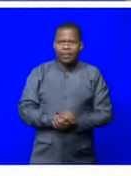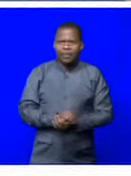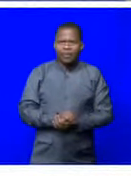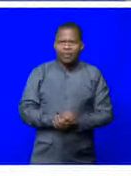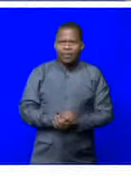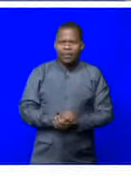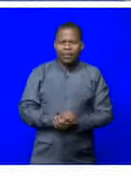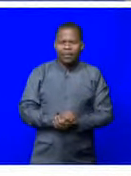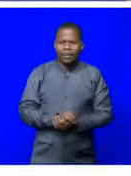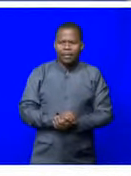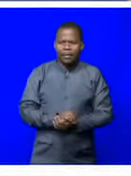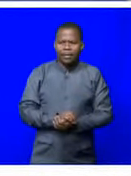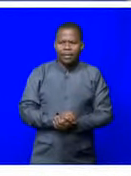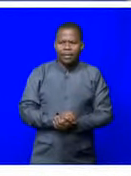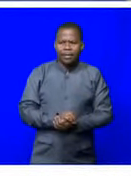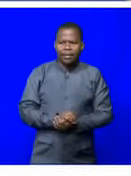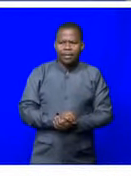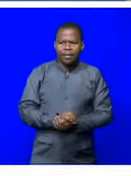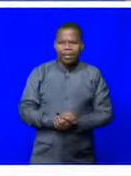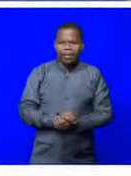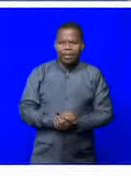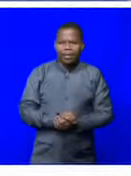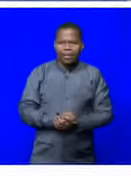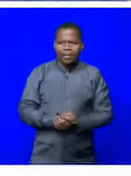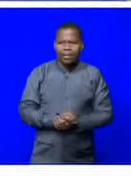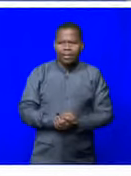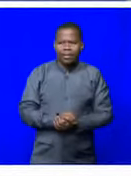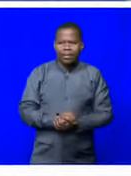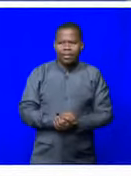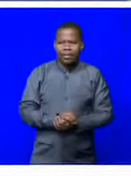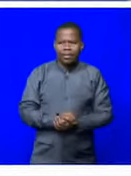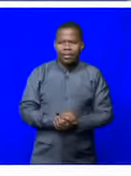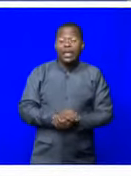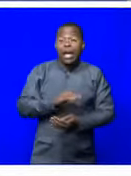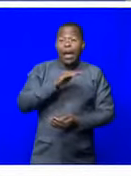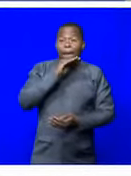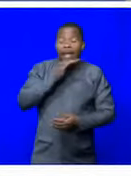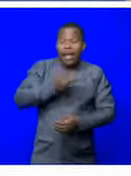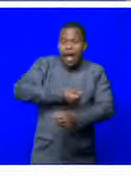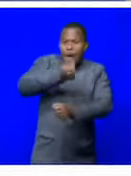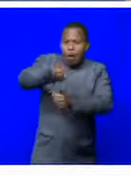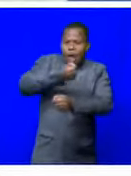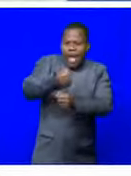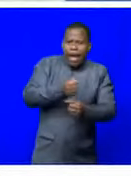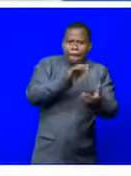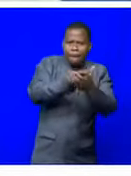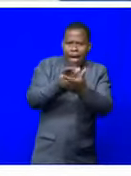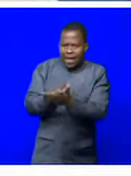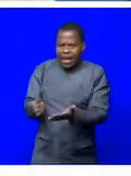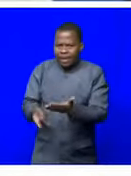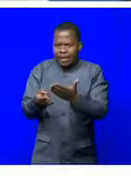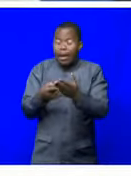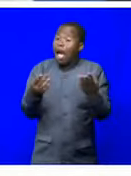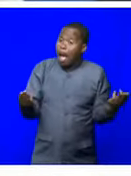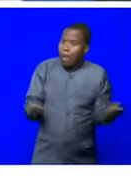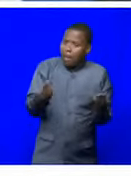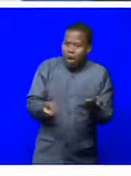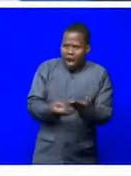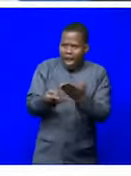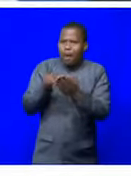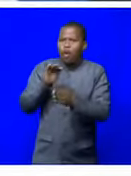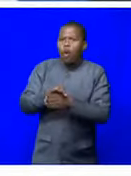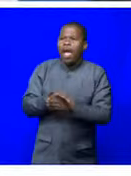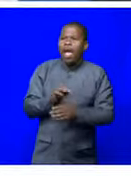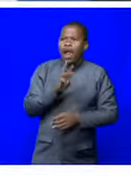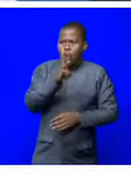public service towards excellence in service delivery. Umqondisi we-Institute of